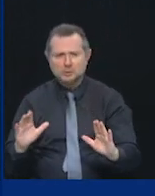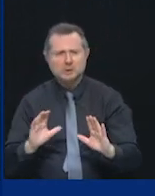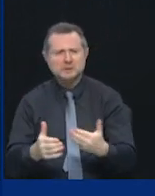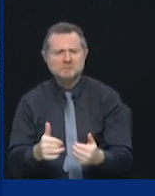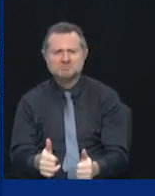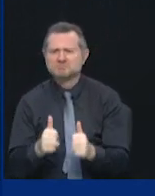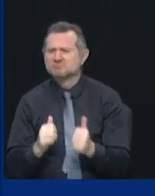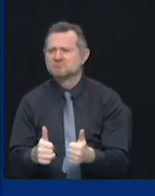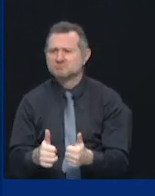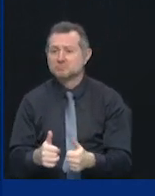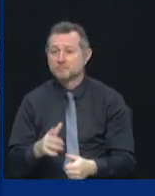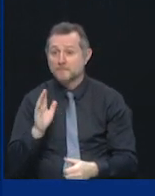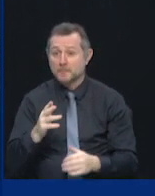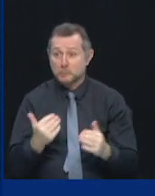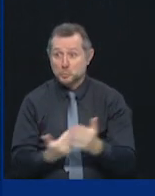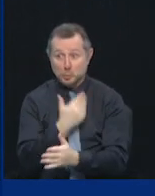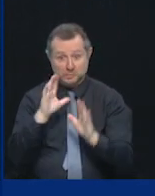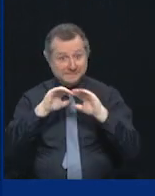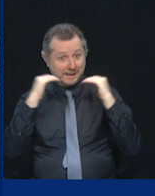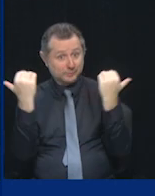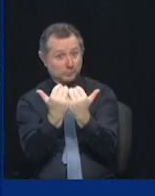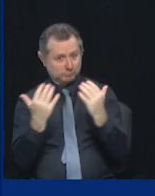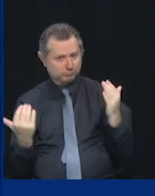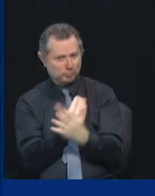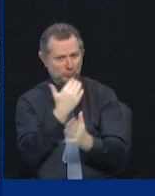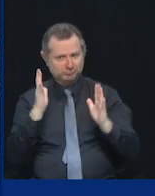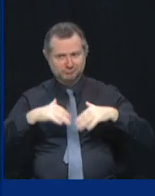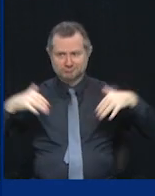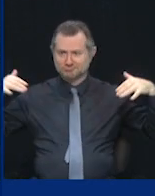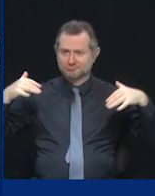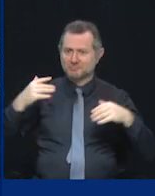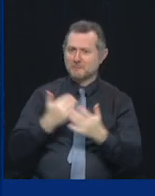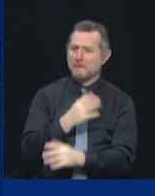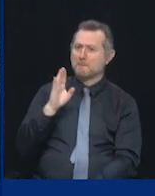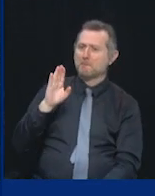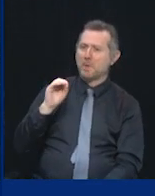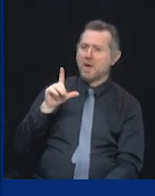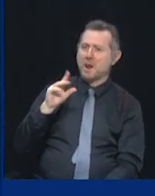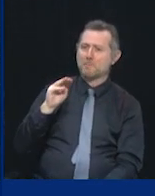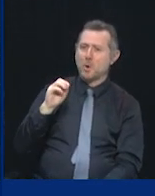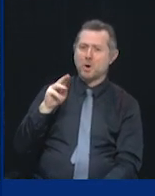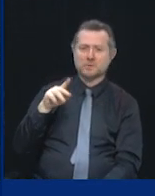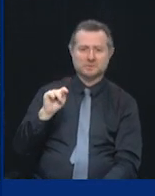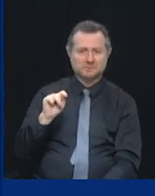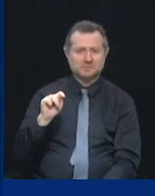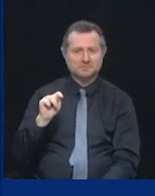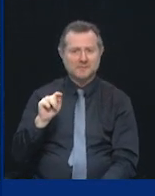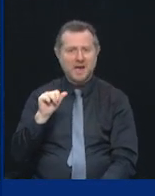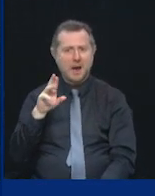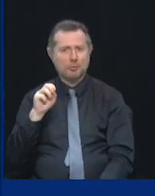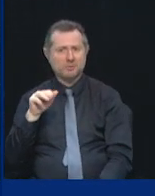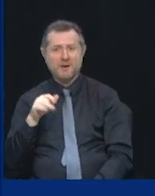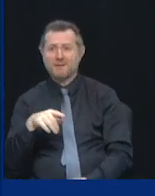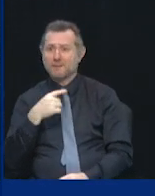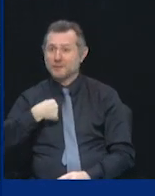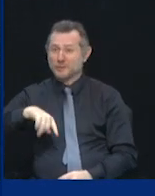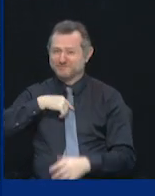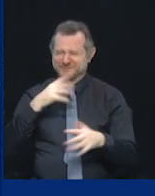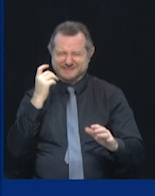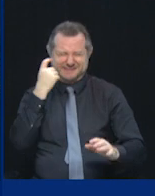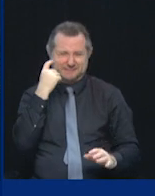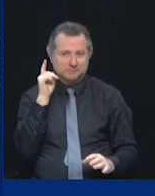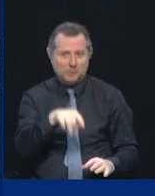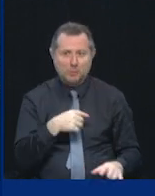building a new arena with the Islanders out at Belmont. We were out there a couple of weeks ago, John, myself, and a few others. It is going